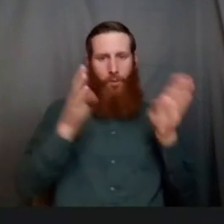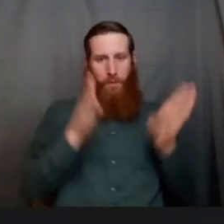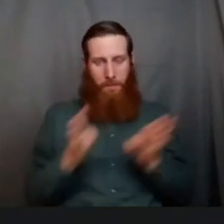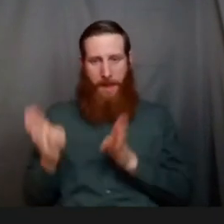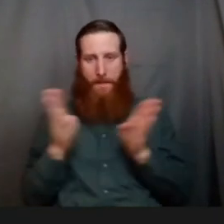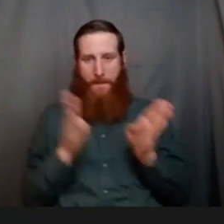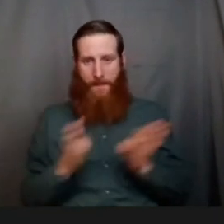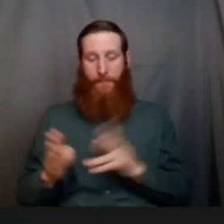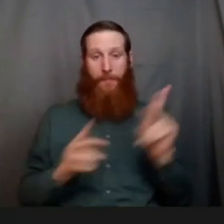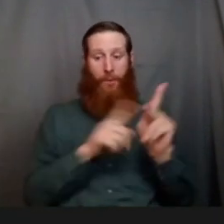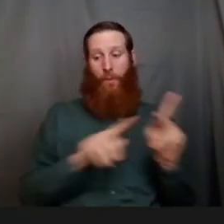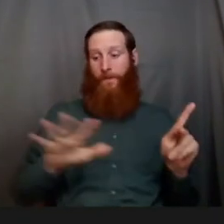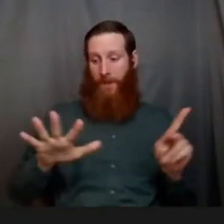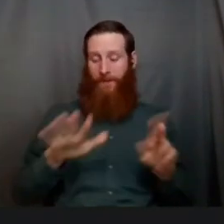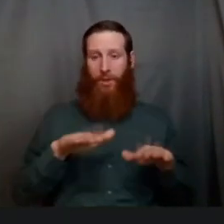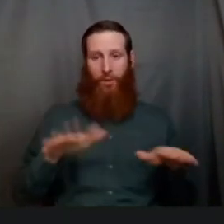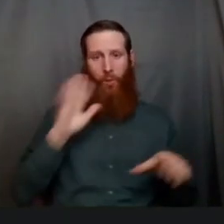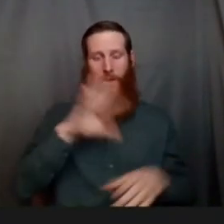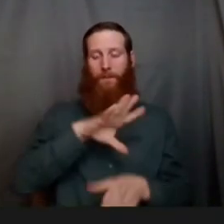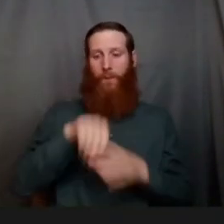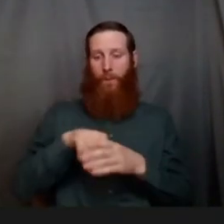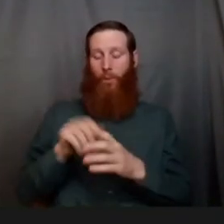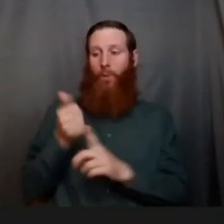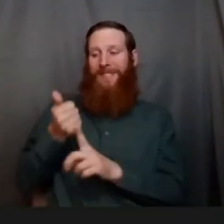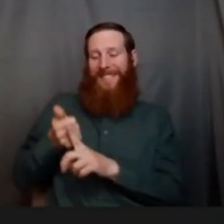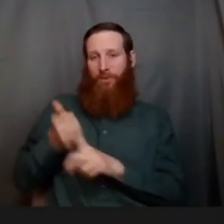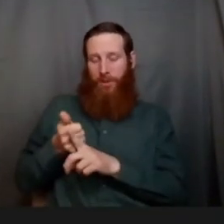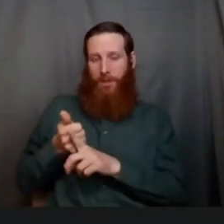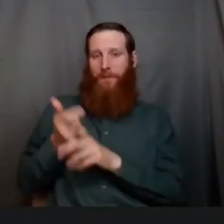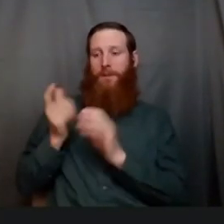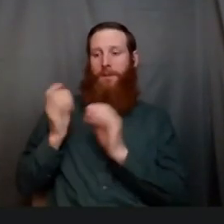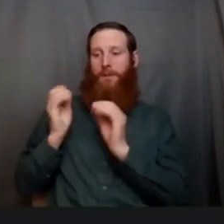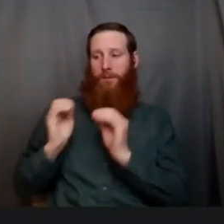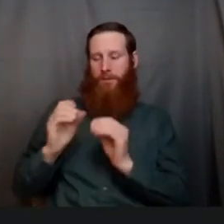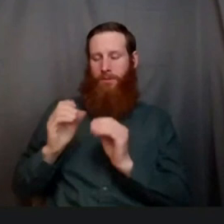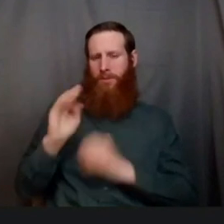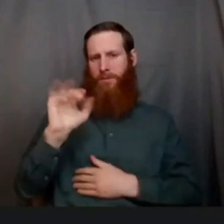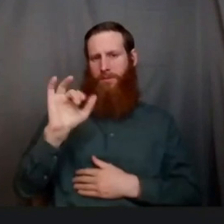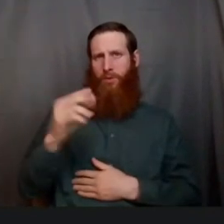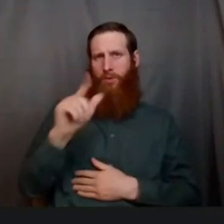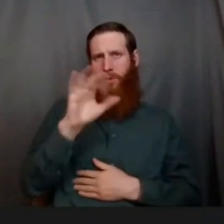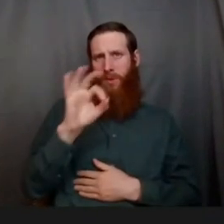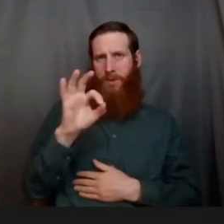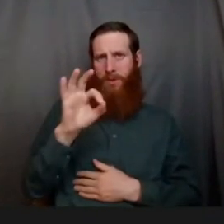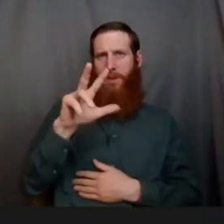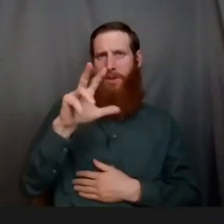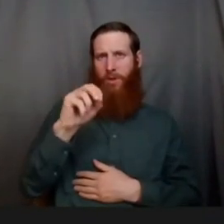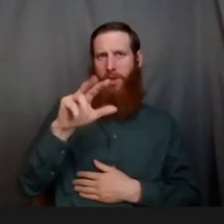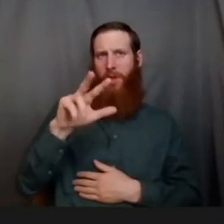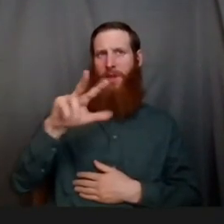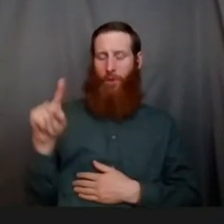will participate in asynchronous instruction March 29th, 30th, and 31st.